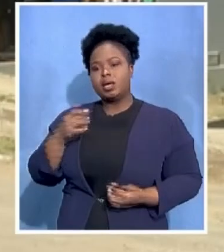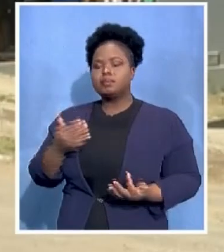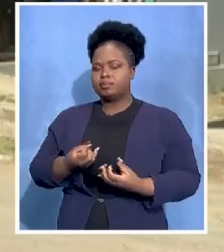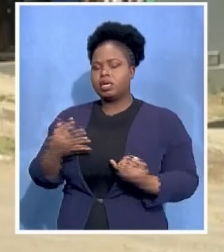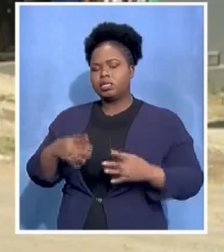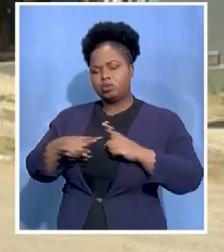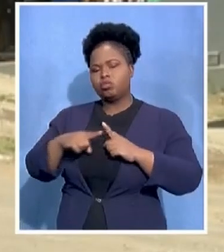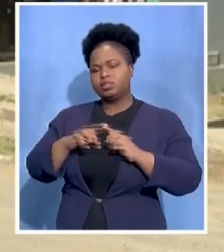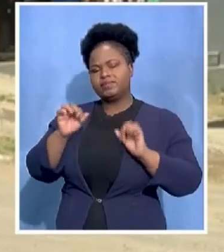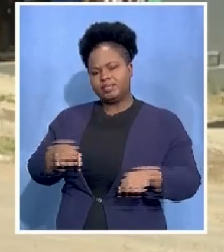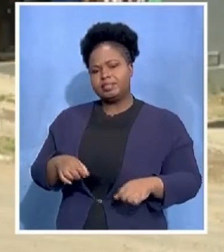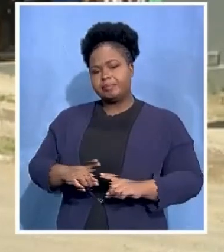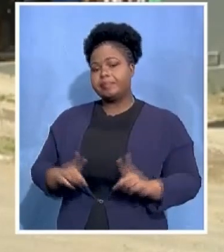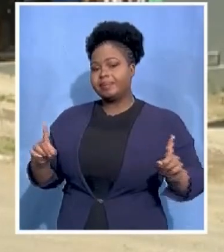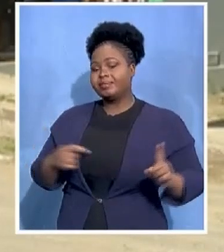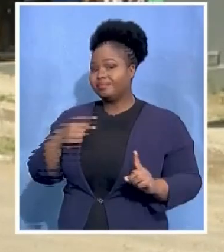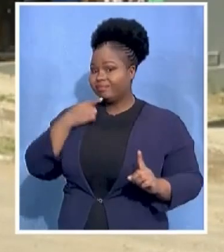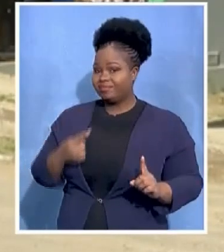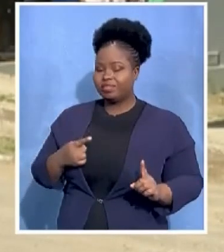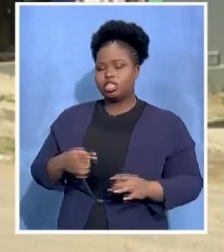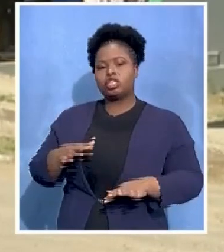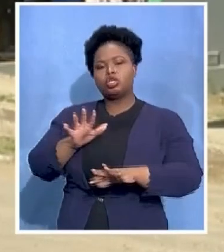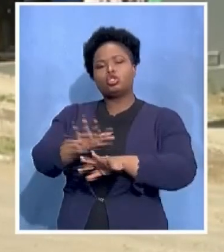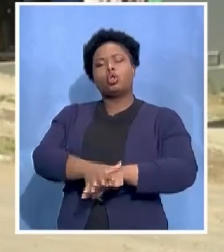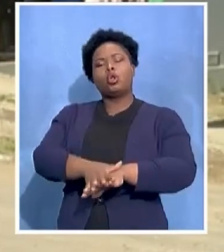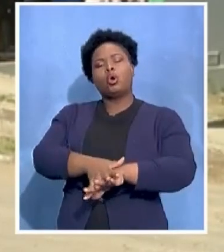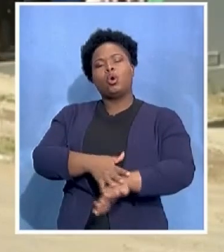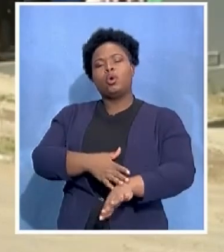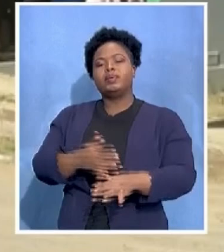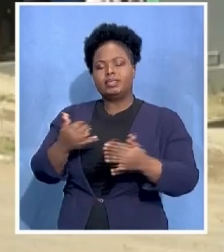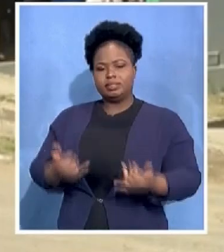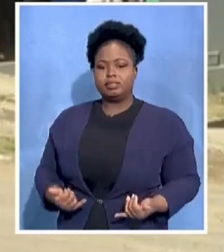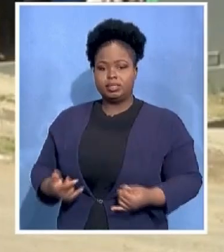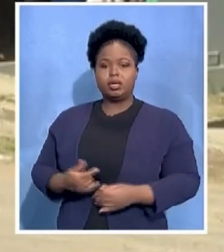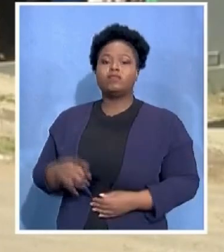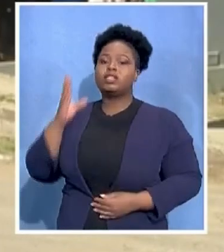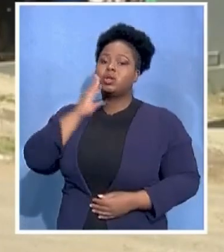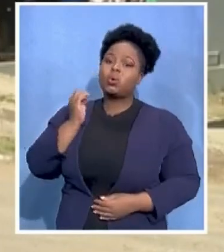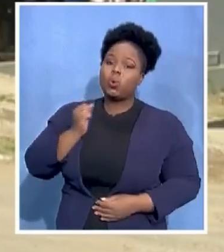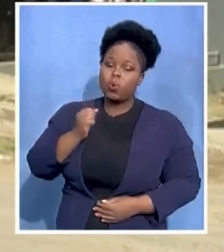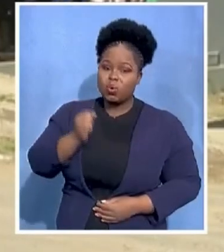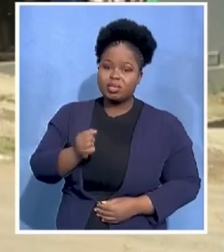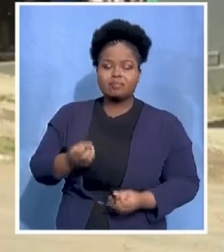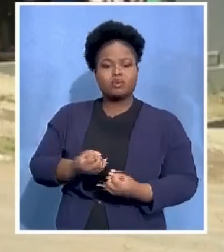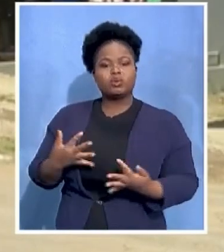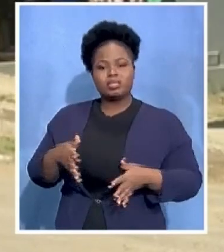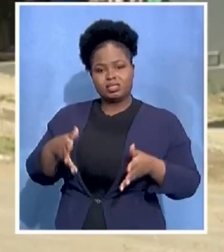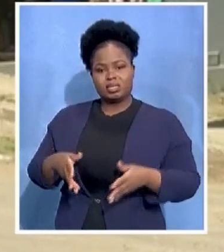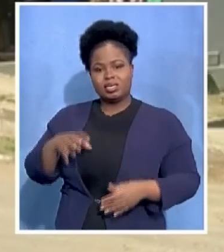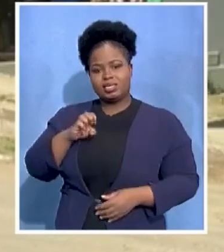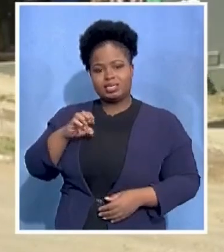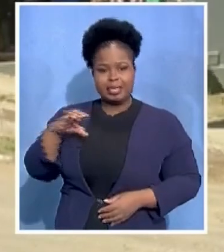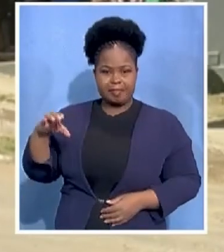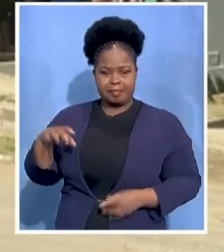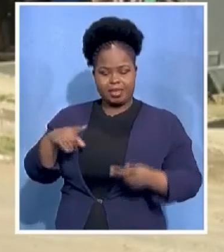this vaccine. So when that third wave hits, the elderly here in the Eastern Cape, and mostly people with chronic diseases, and some maybe of the